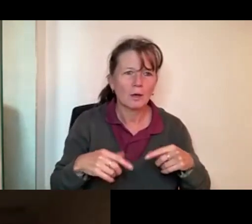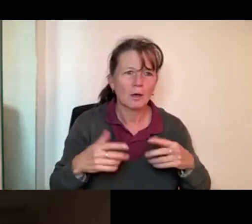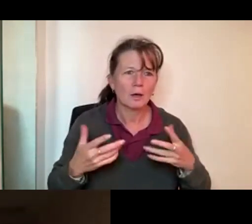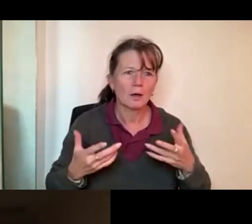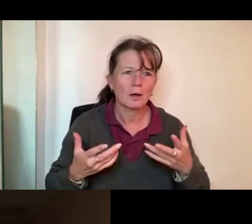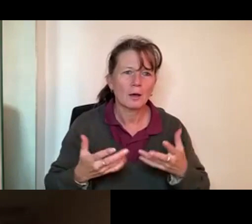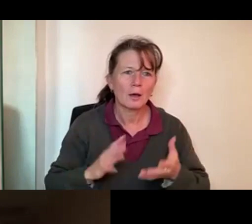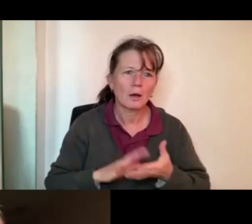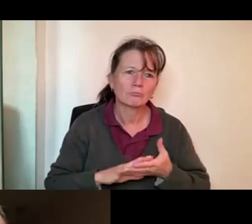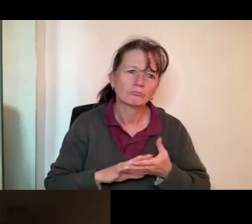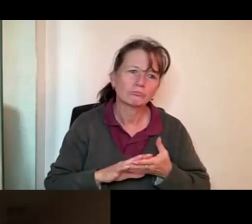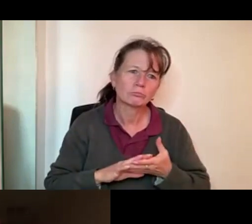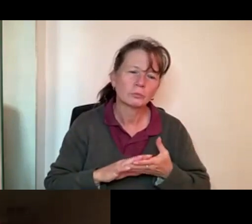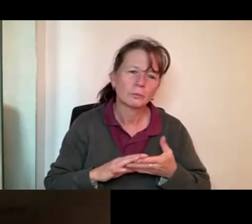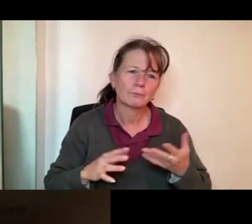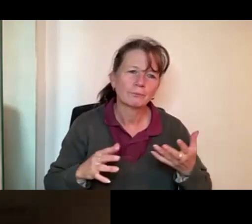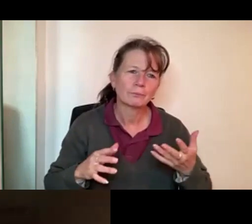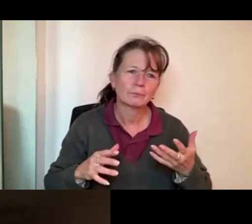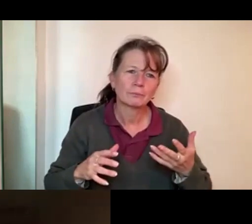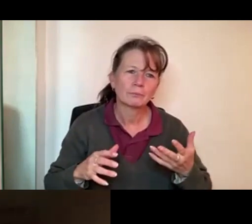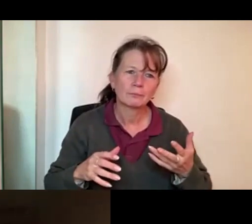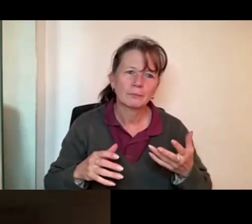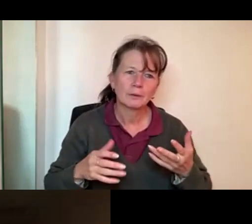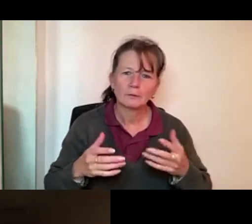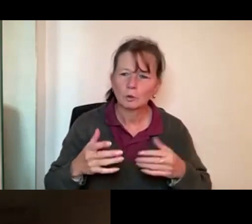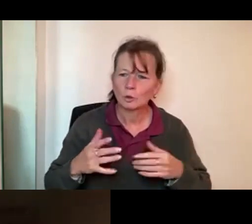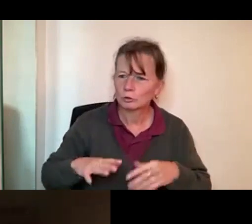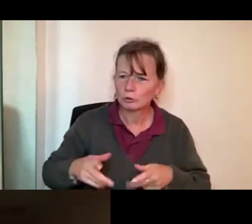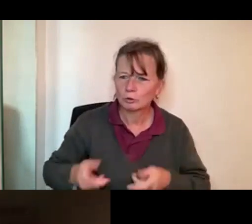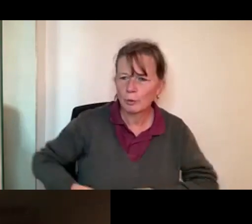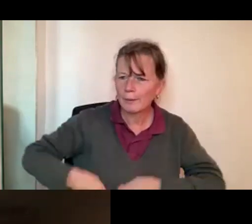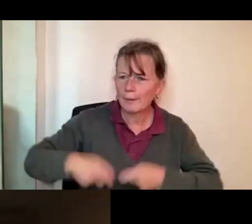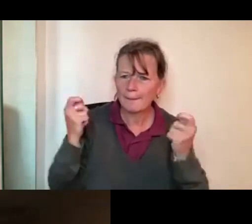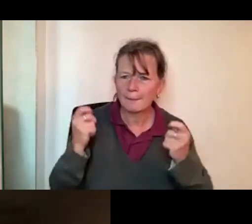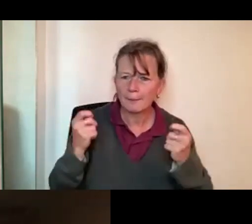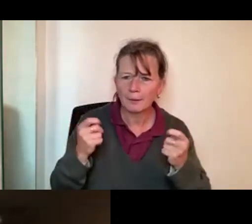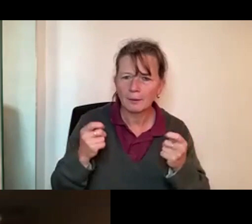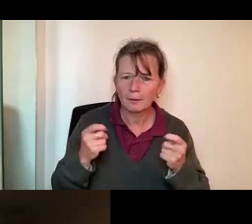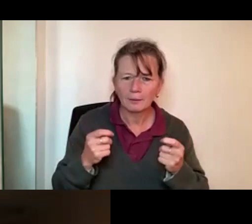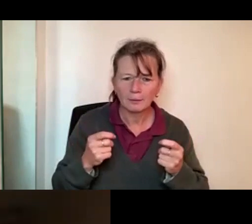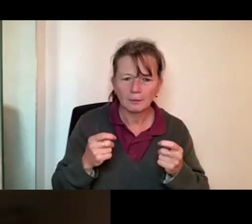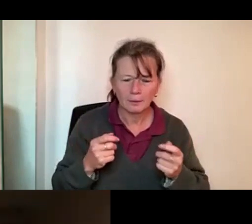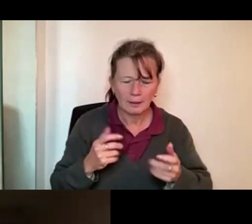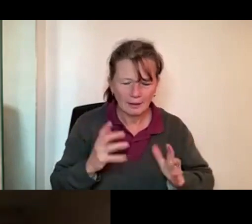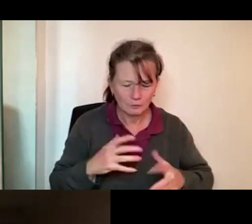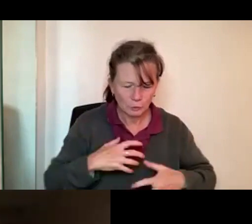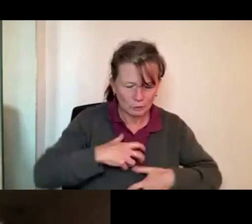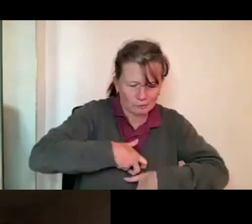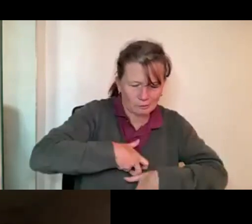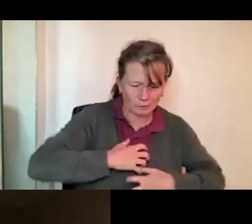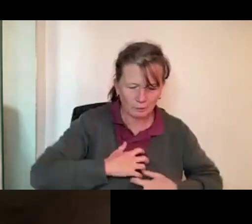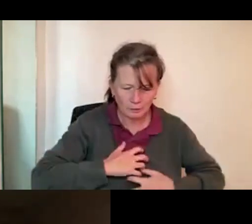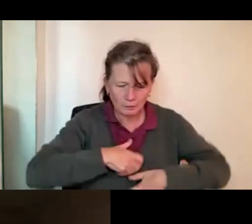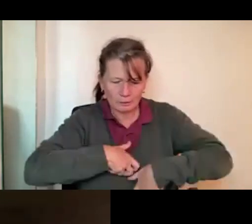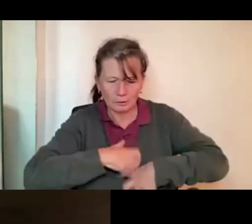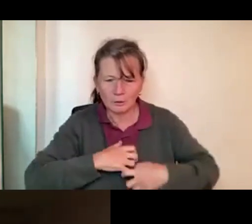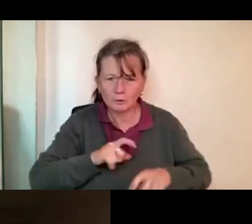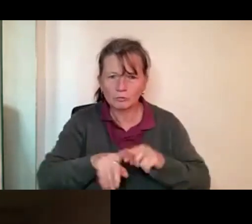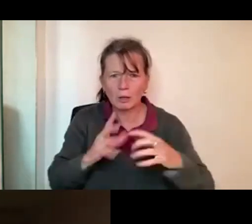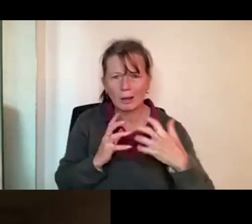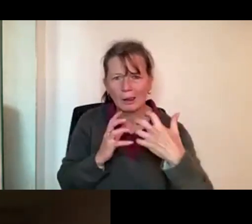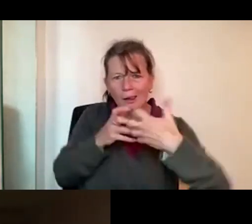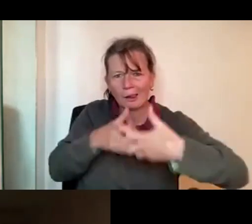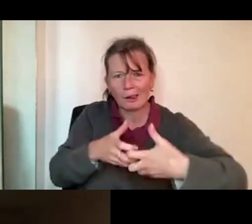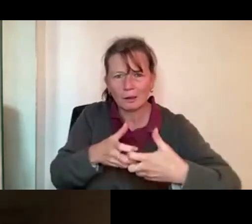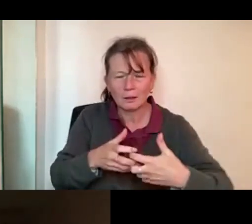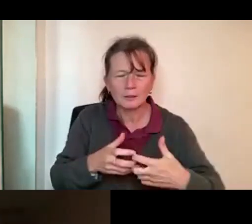who, for those in communities who have grown up kind of code switching or attempting to fit a bill, to be able to sort of let guard